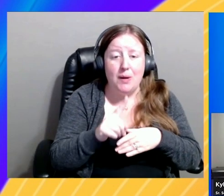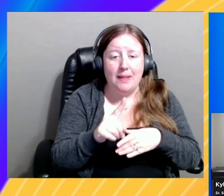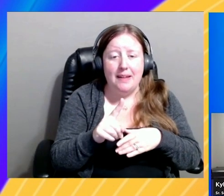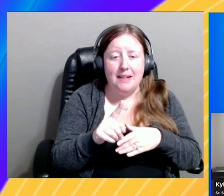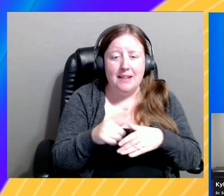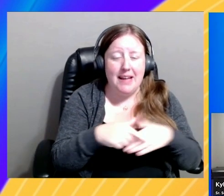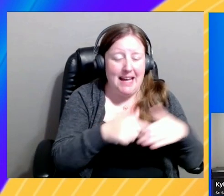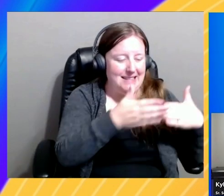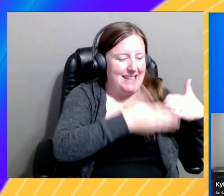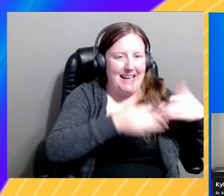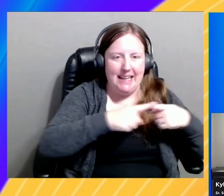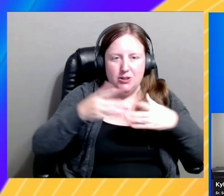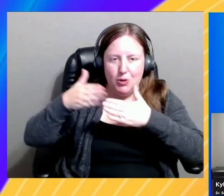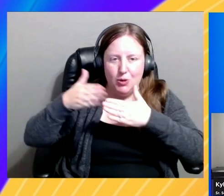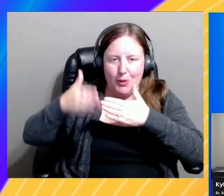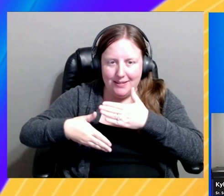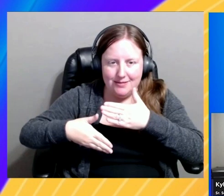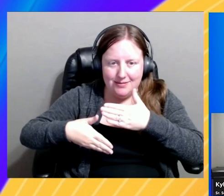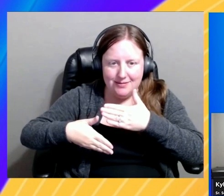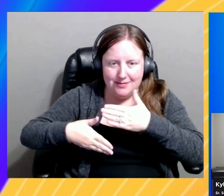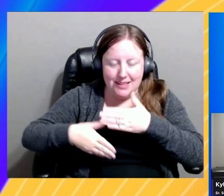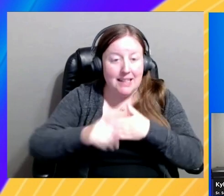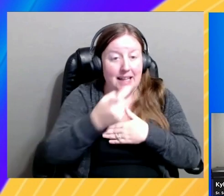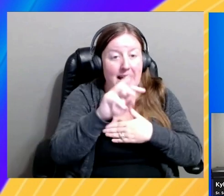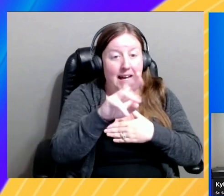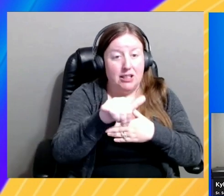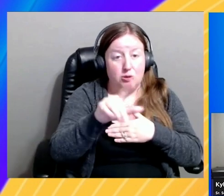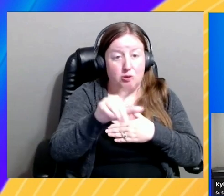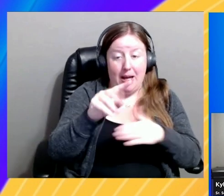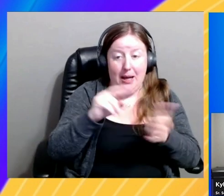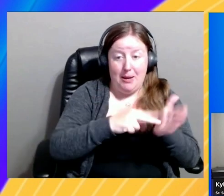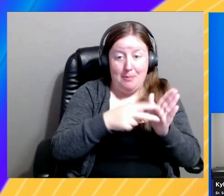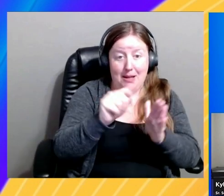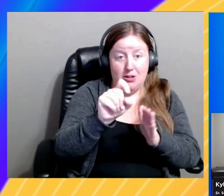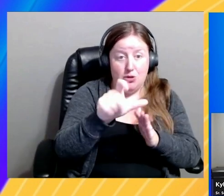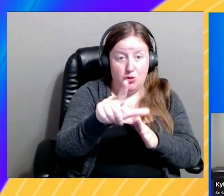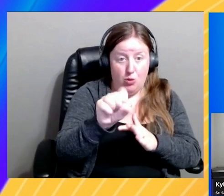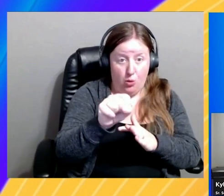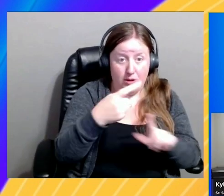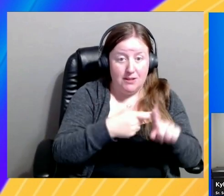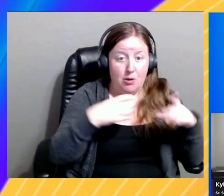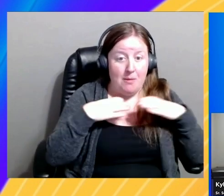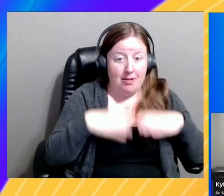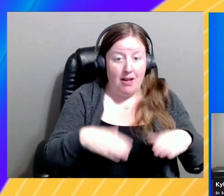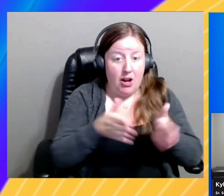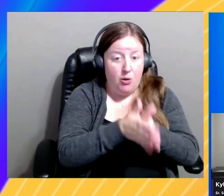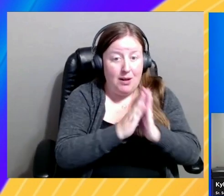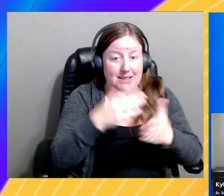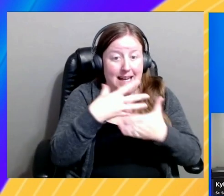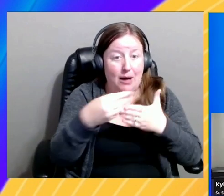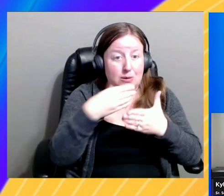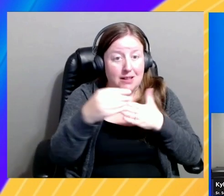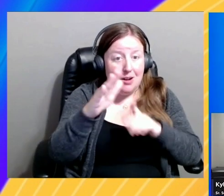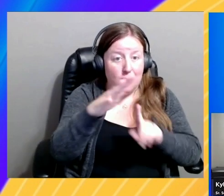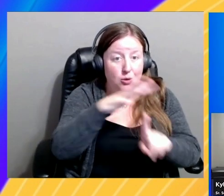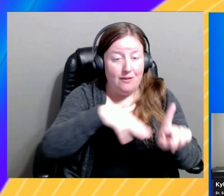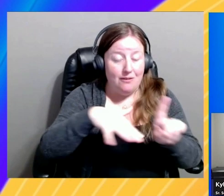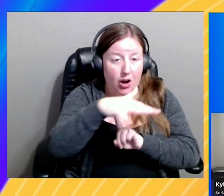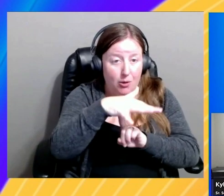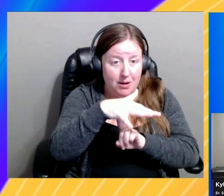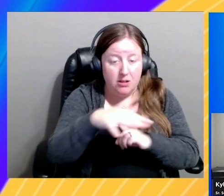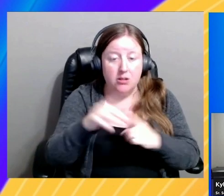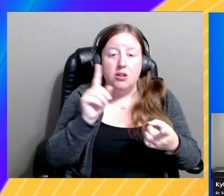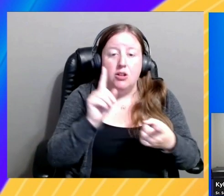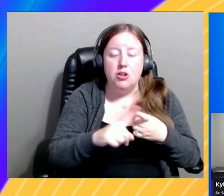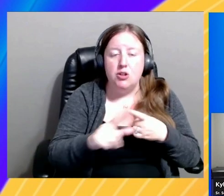end, right? X-ray is a tool that allows you to go from client request outside of your environment all the way to the back end, like